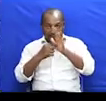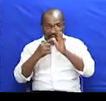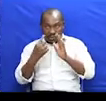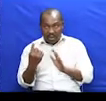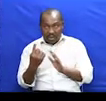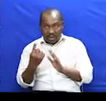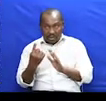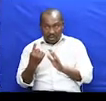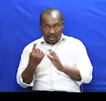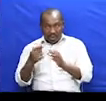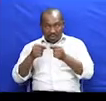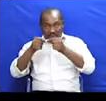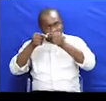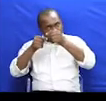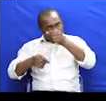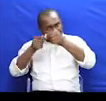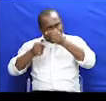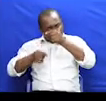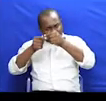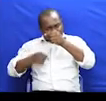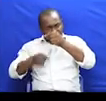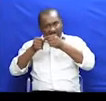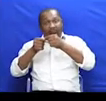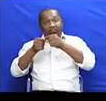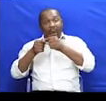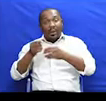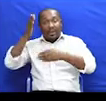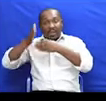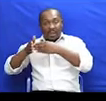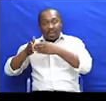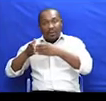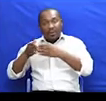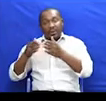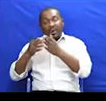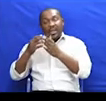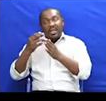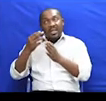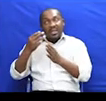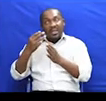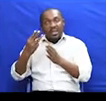The titration proceeded until when the end point reached, it was